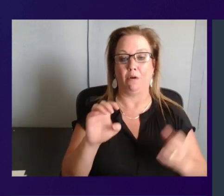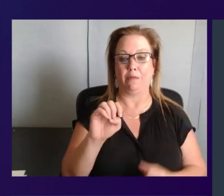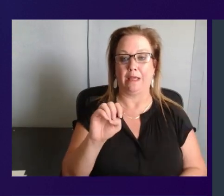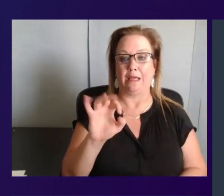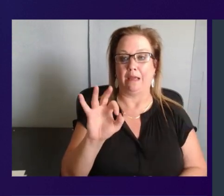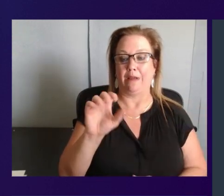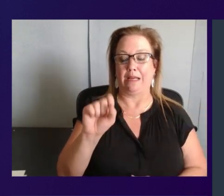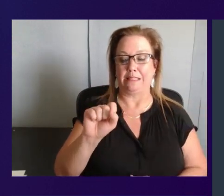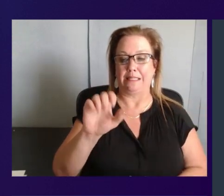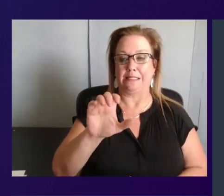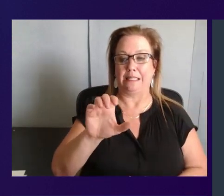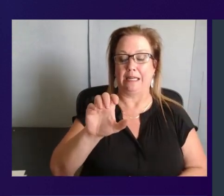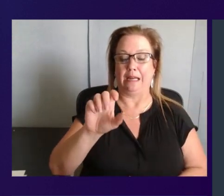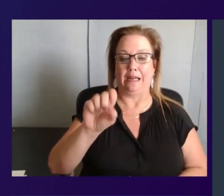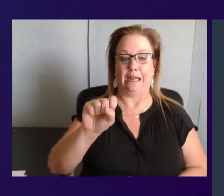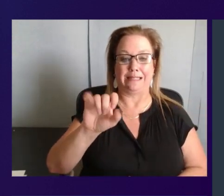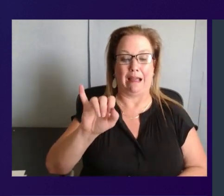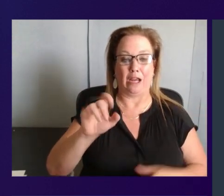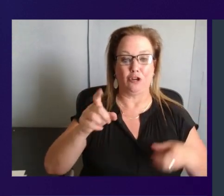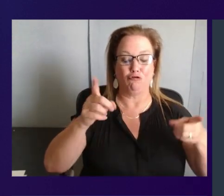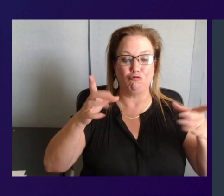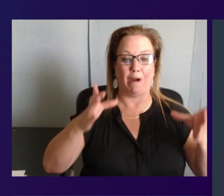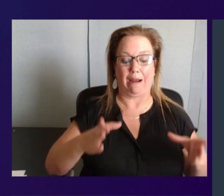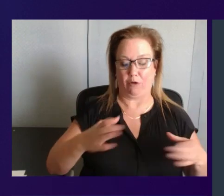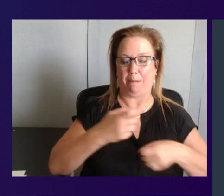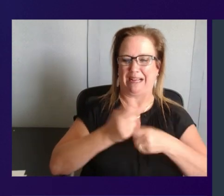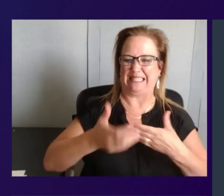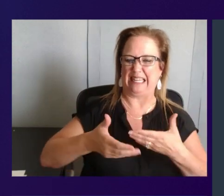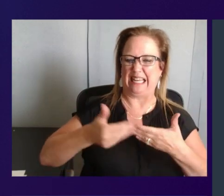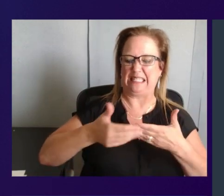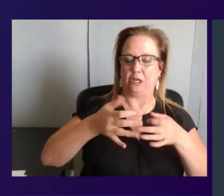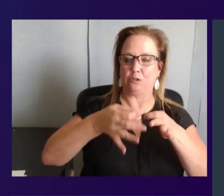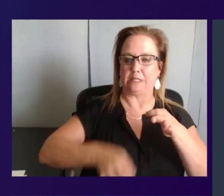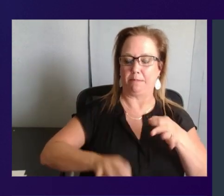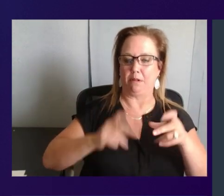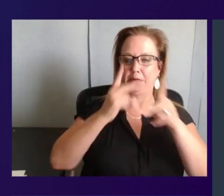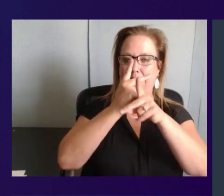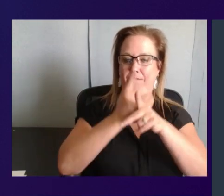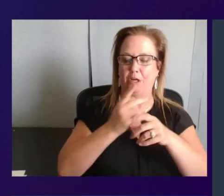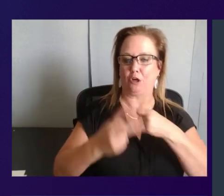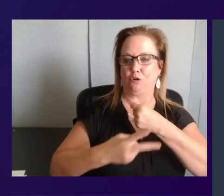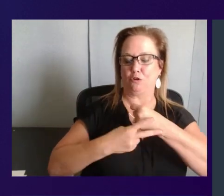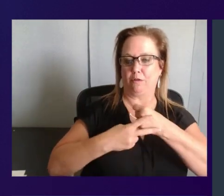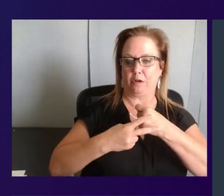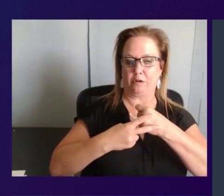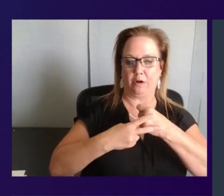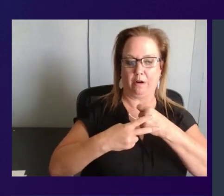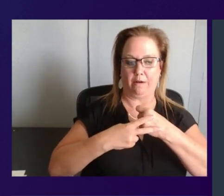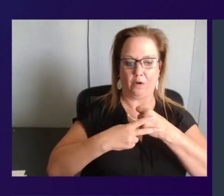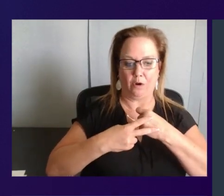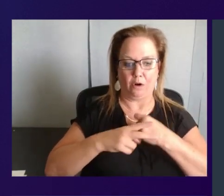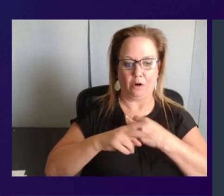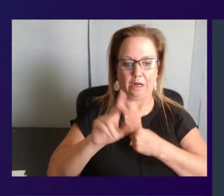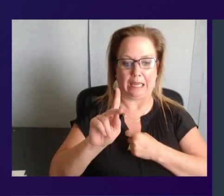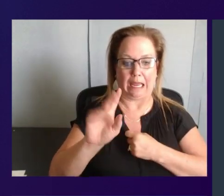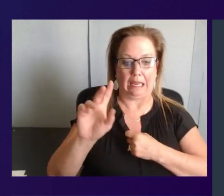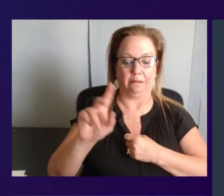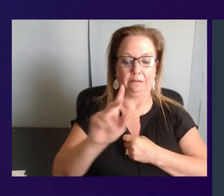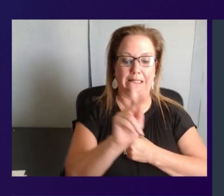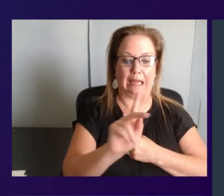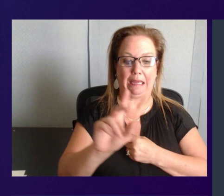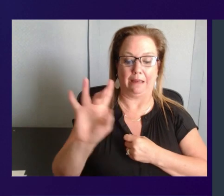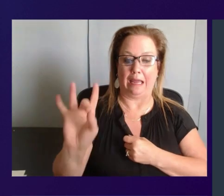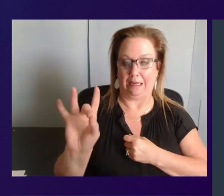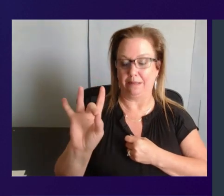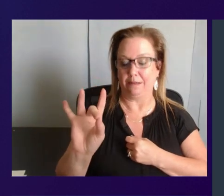CSI driver, it makes it easier, more simple to provision and configure storage for Kubernetes clusters running on AWS.